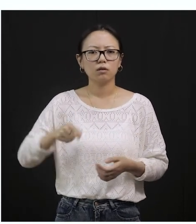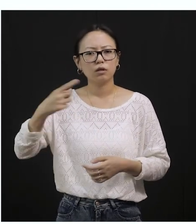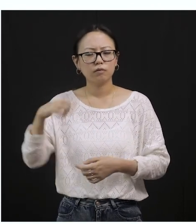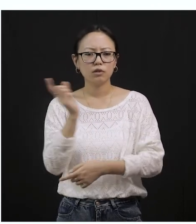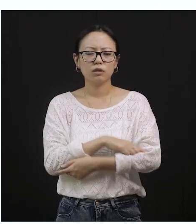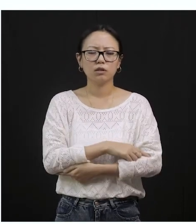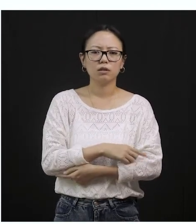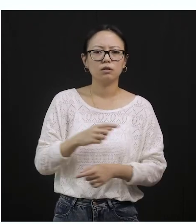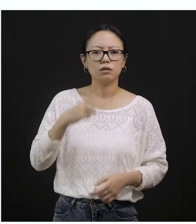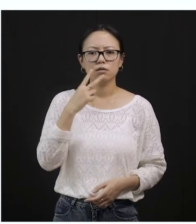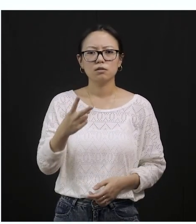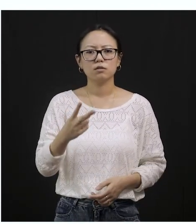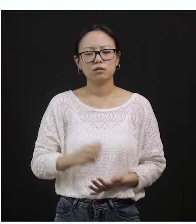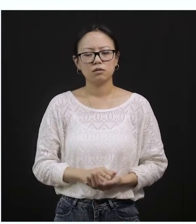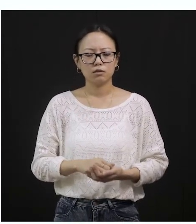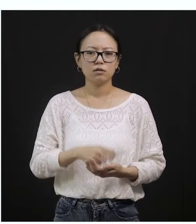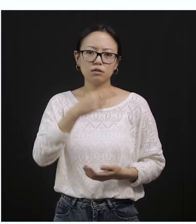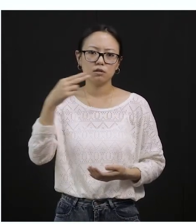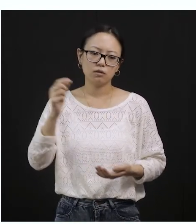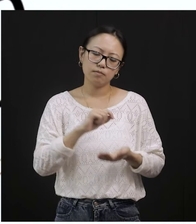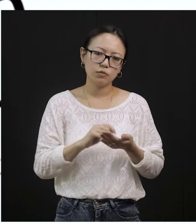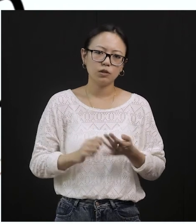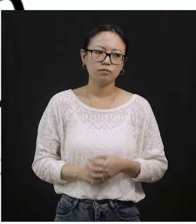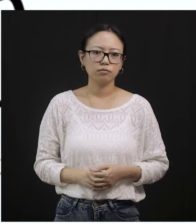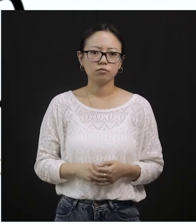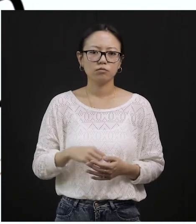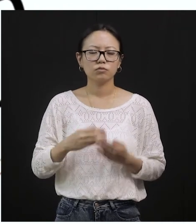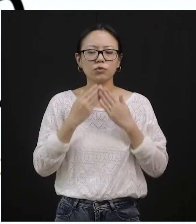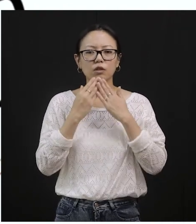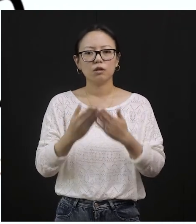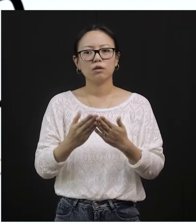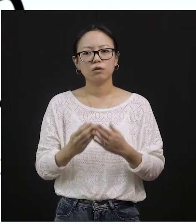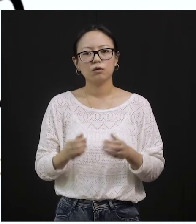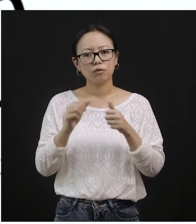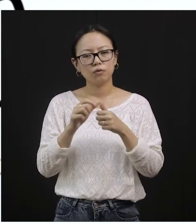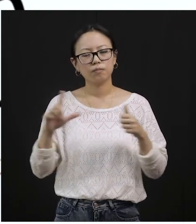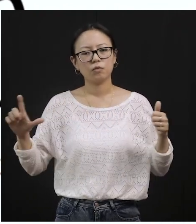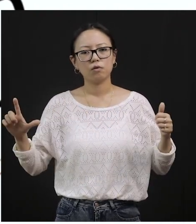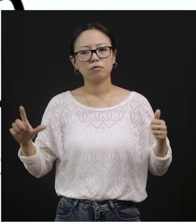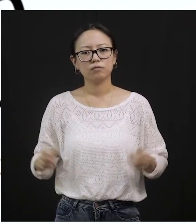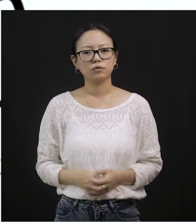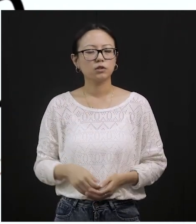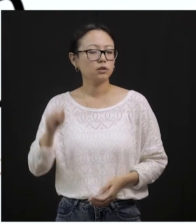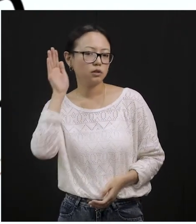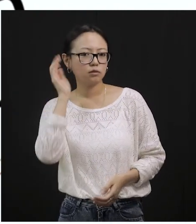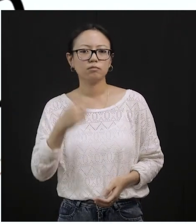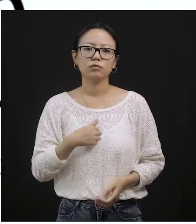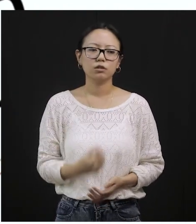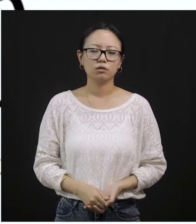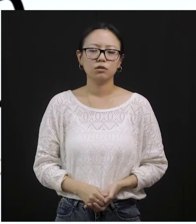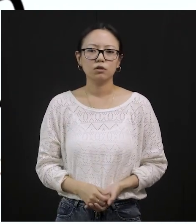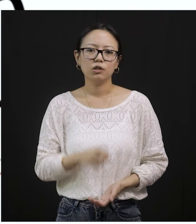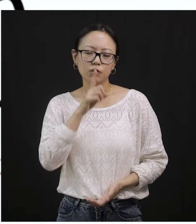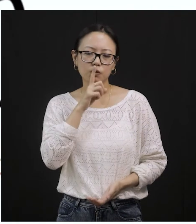clear? All right. So this is it for today. A big thank you to you all for listening to me so